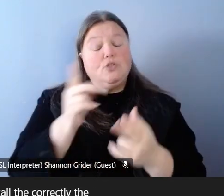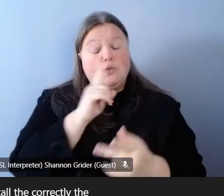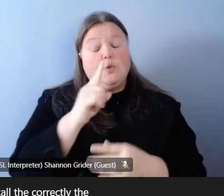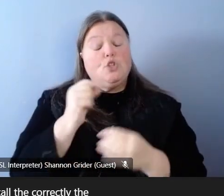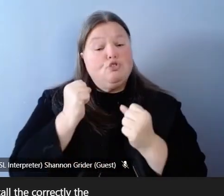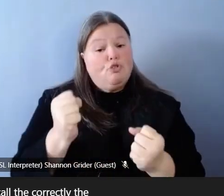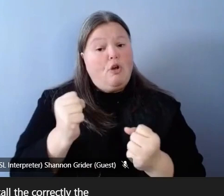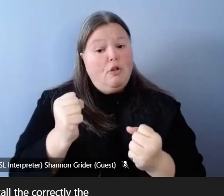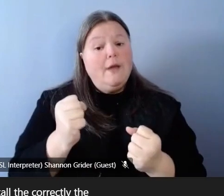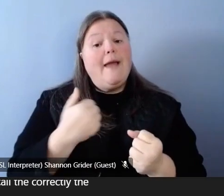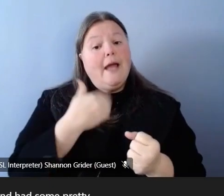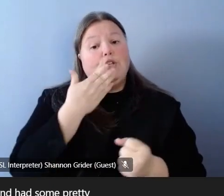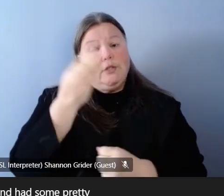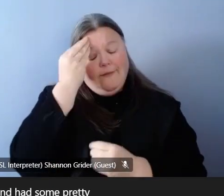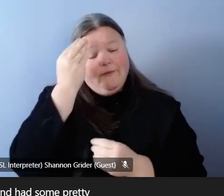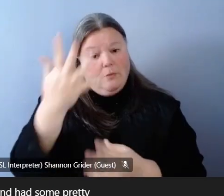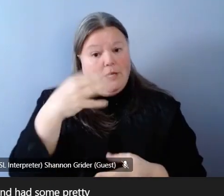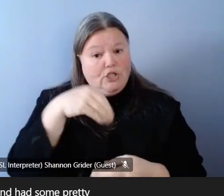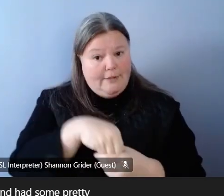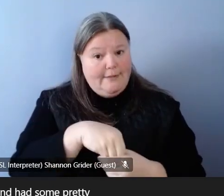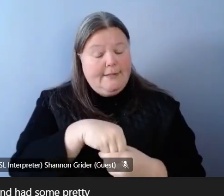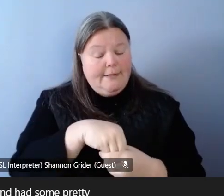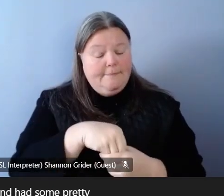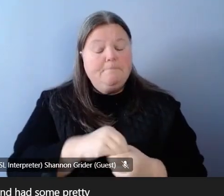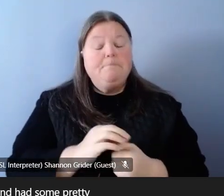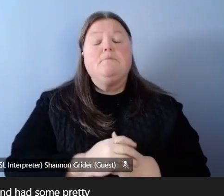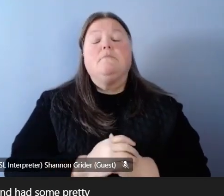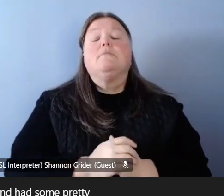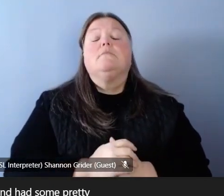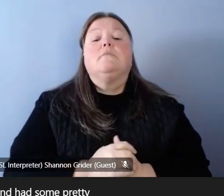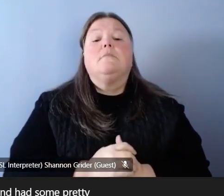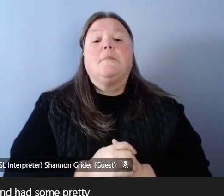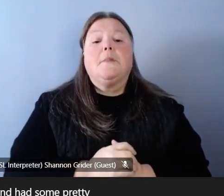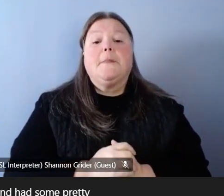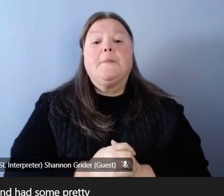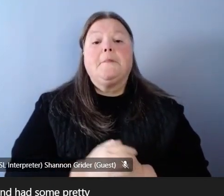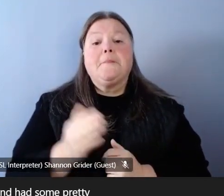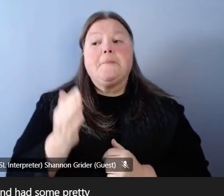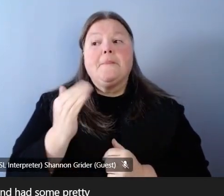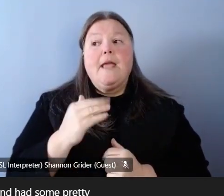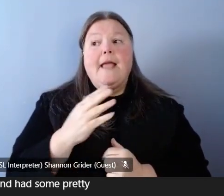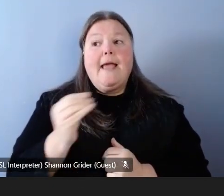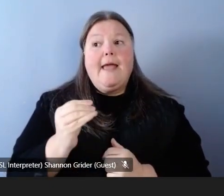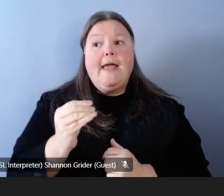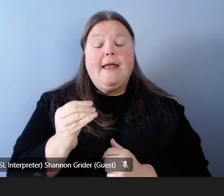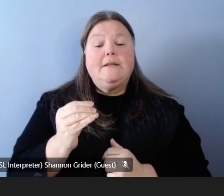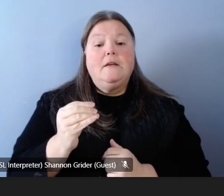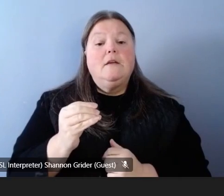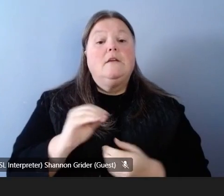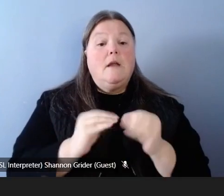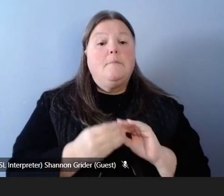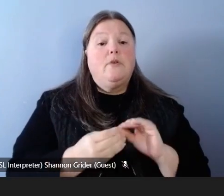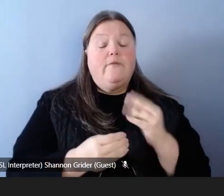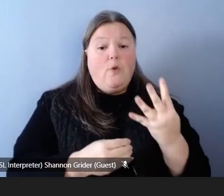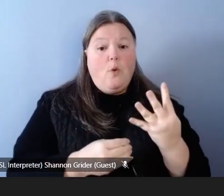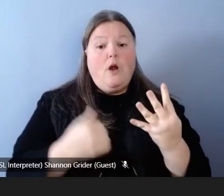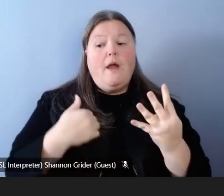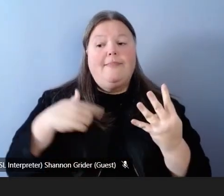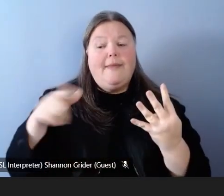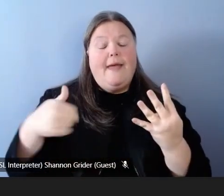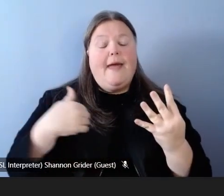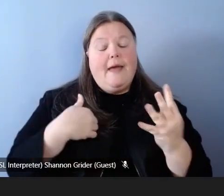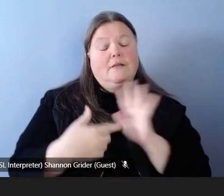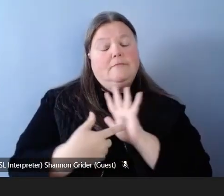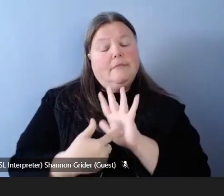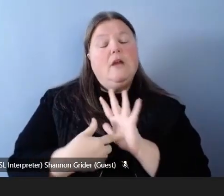had some pretty good information on number 4. And it represented their multiple positions